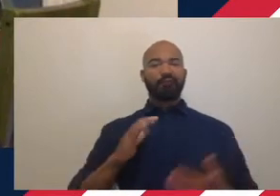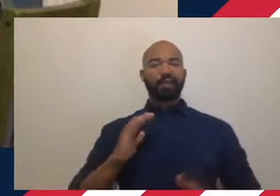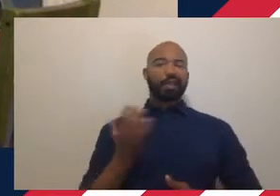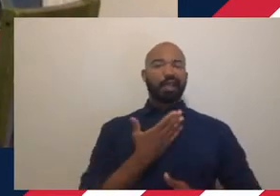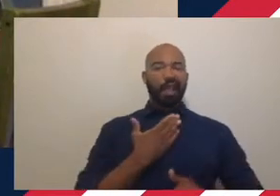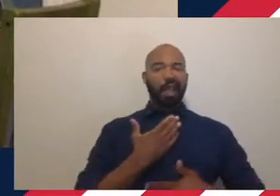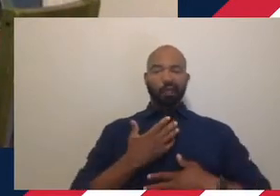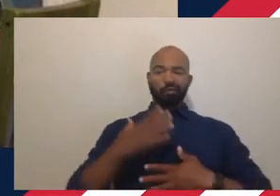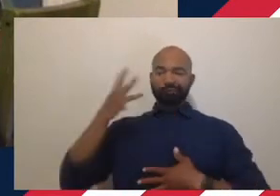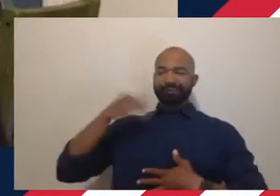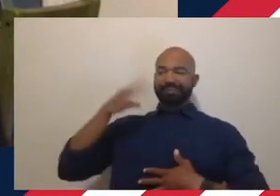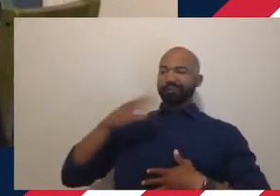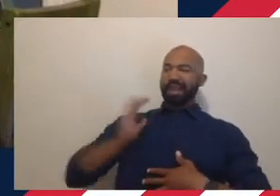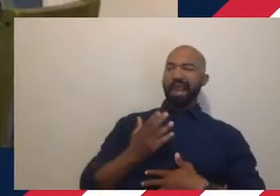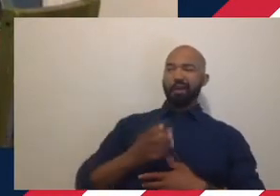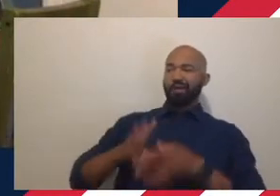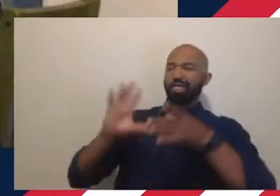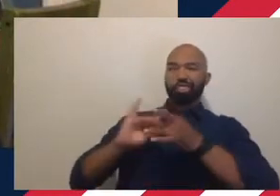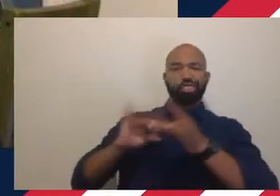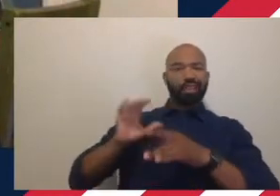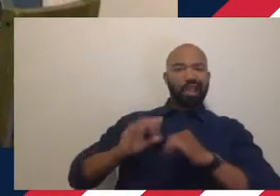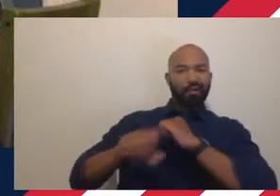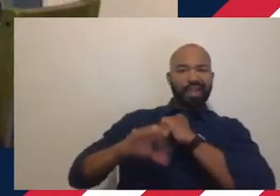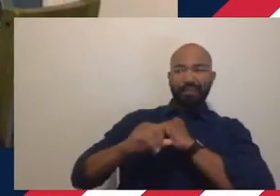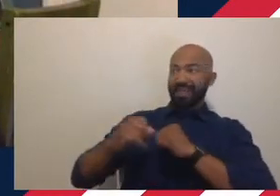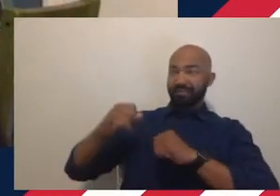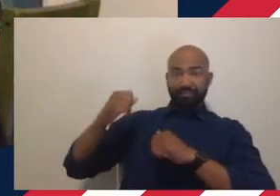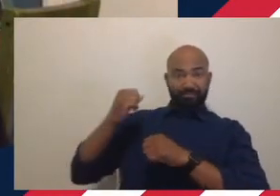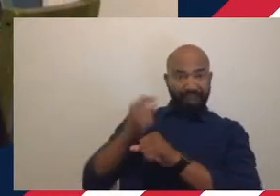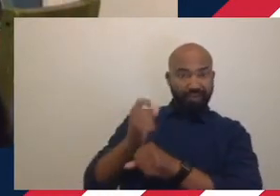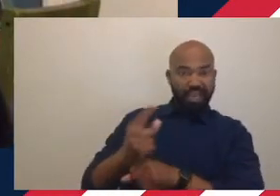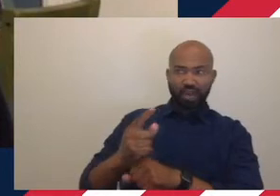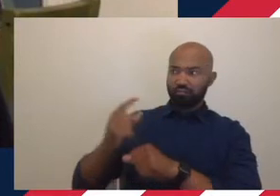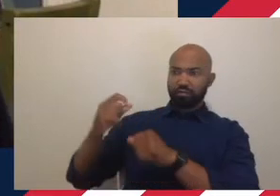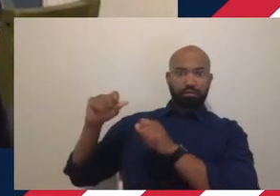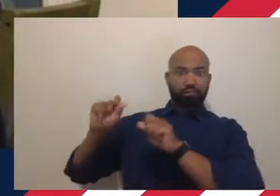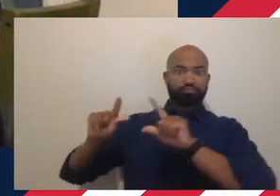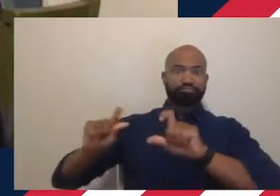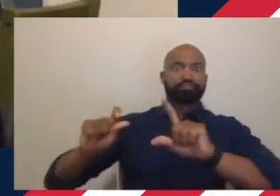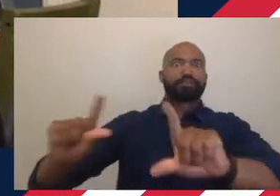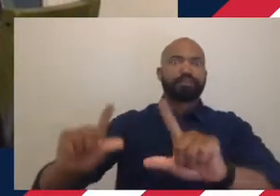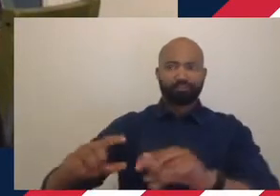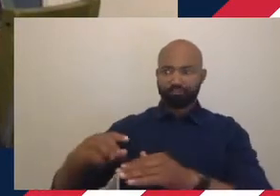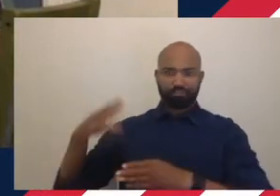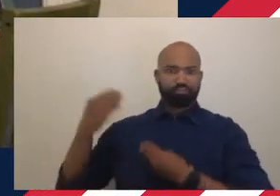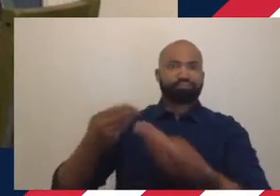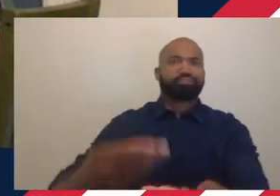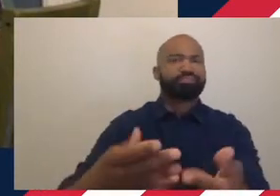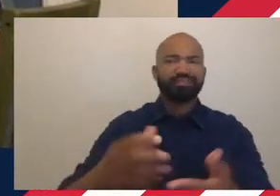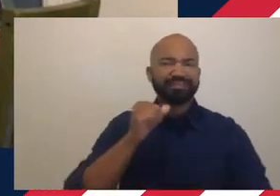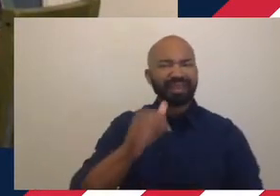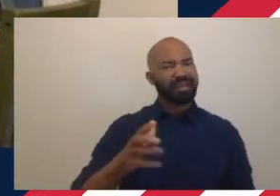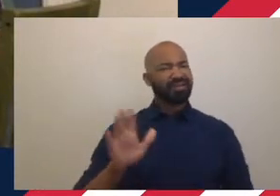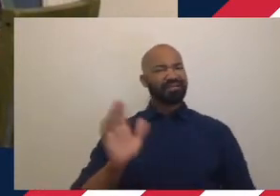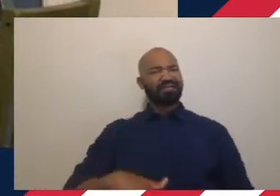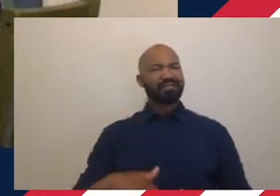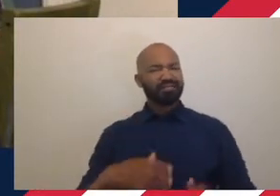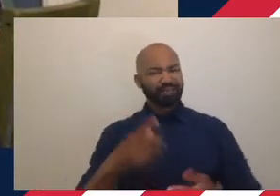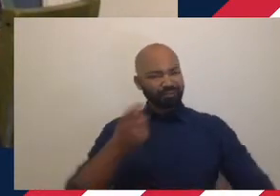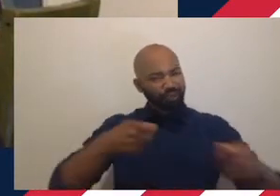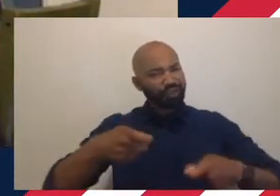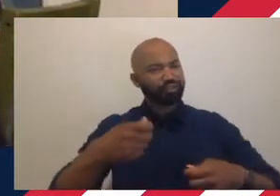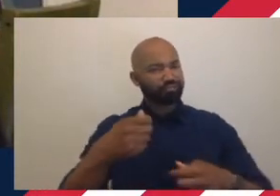past. That might actually explain why the Republican Party's policies feel so backward. They